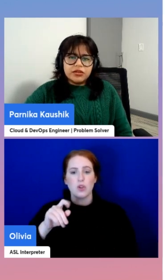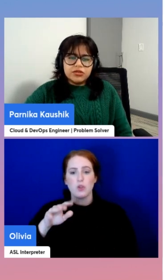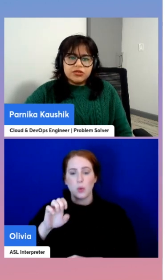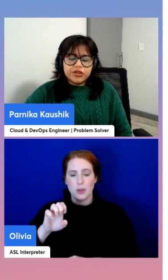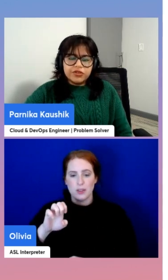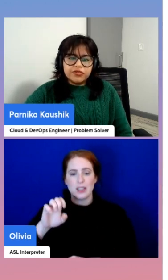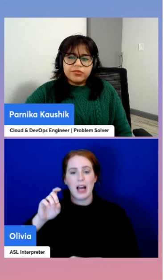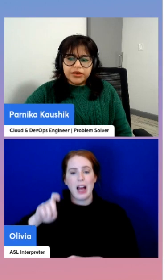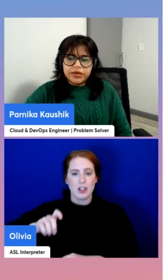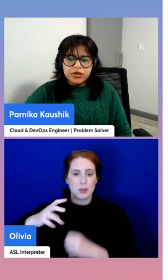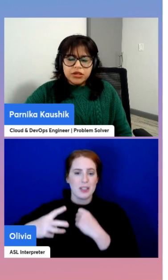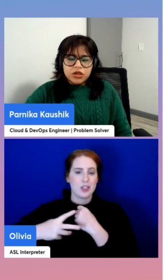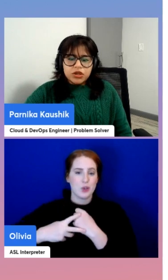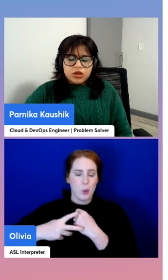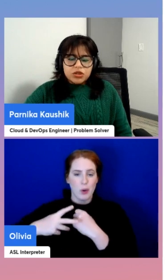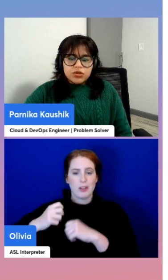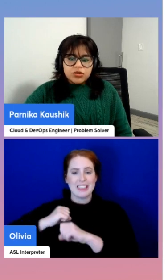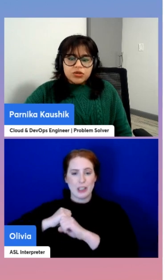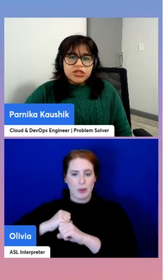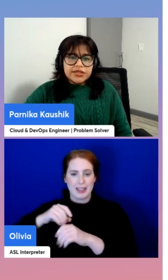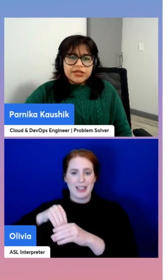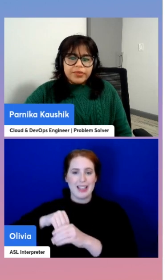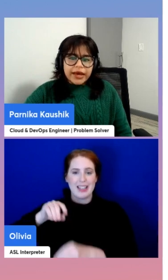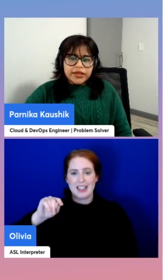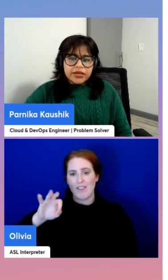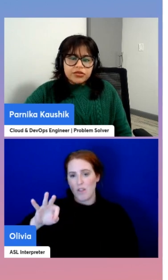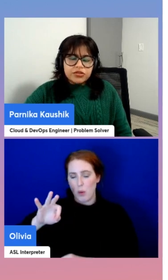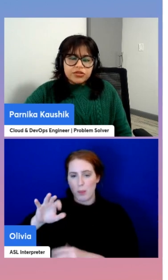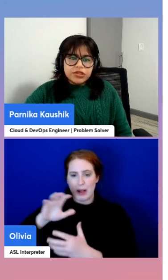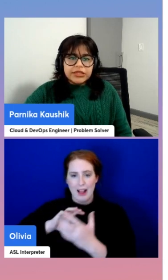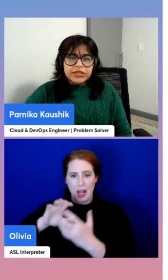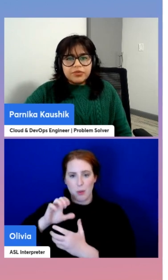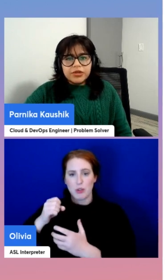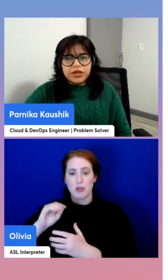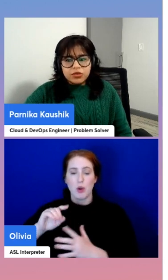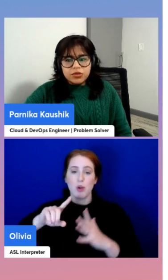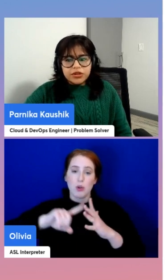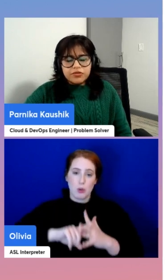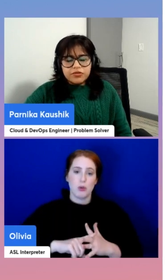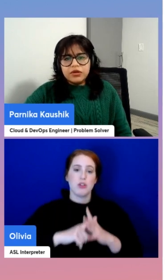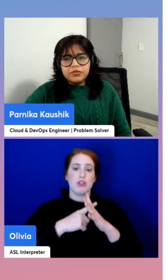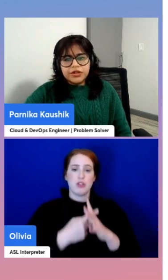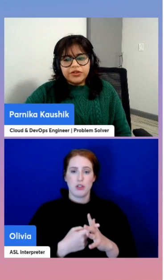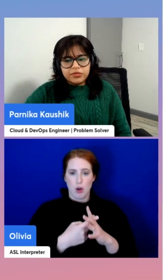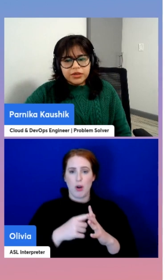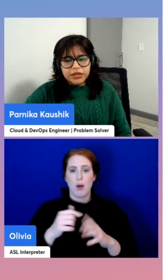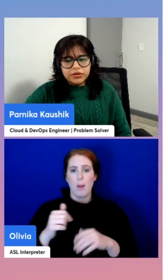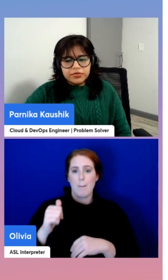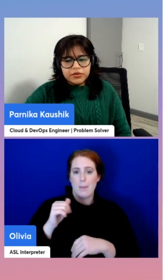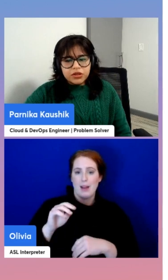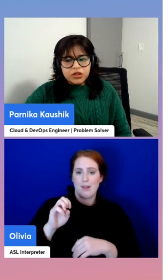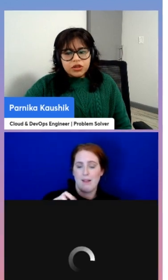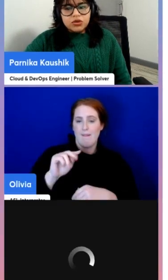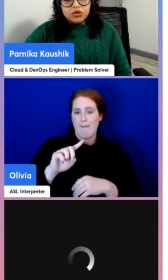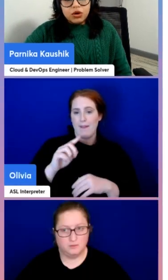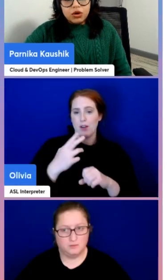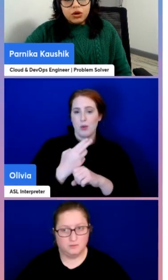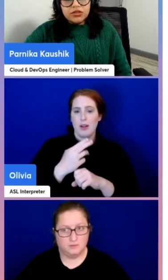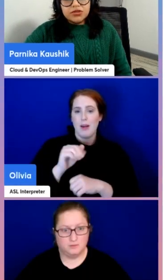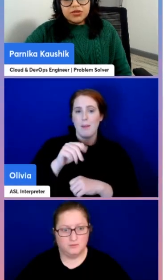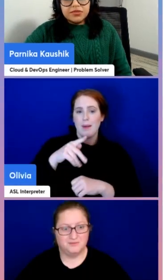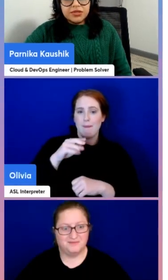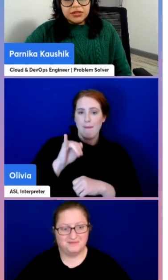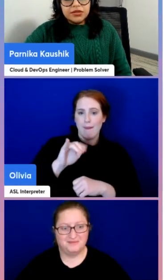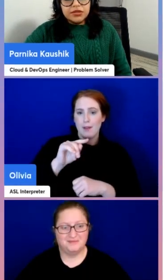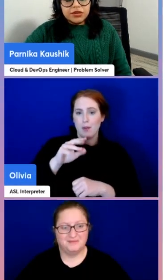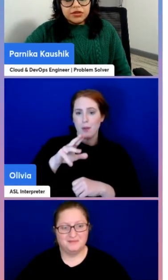securely in your Terraform Cloud. So you initialize the backend using the API token from Terraform Cloud. You also